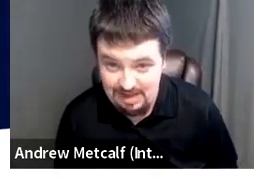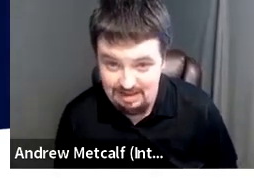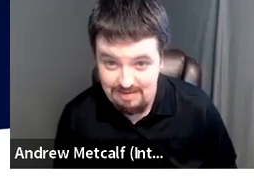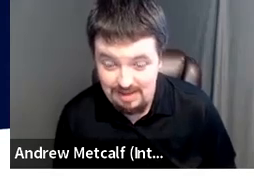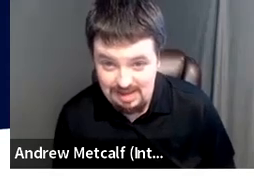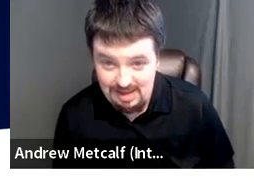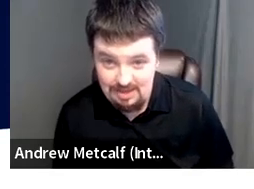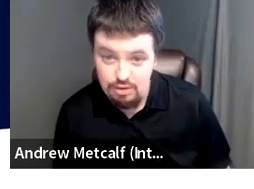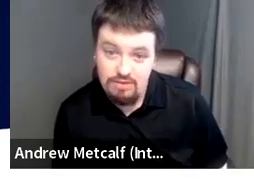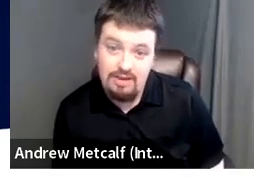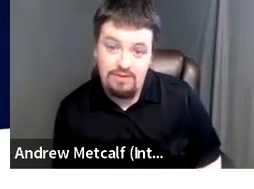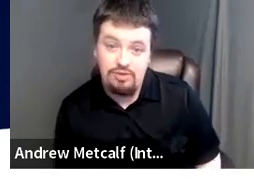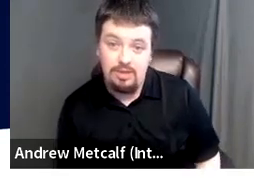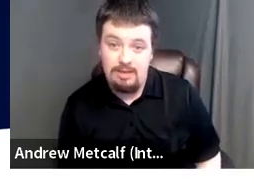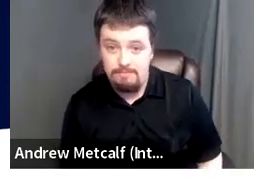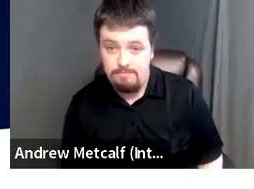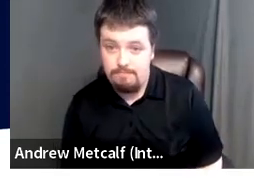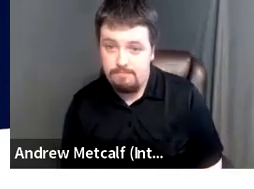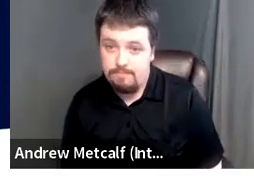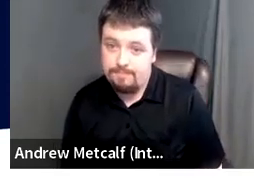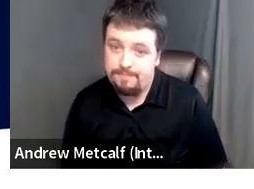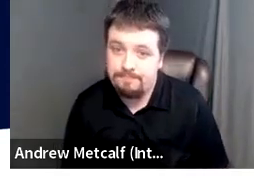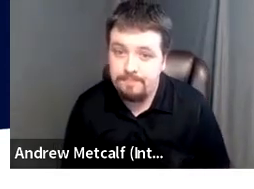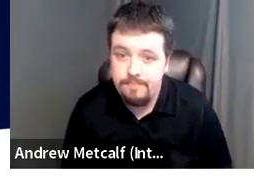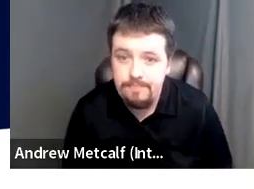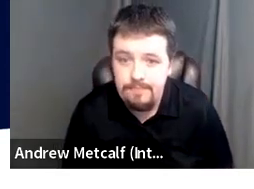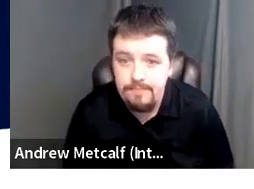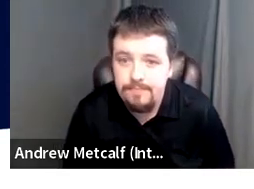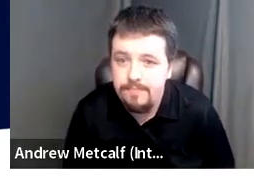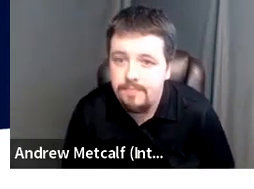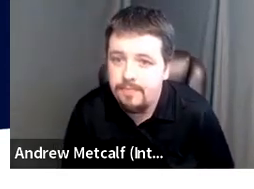separate signs, and they use it visually.